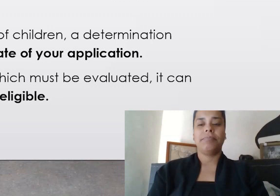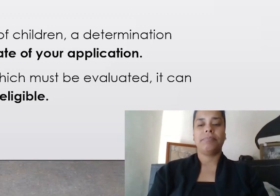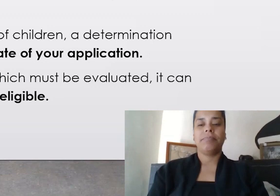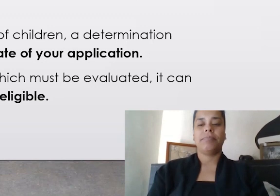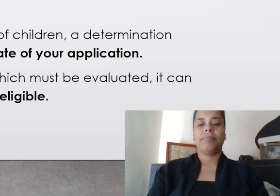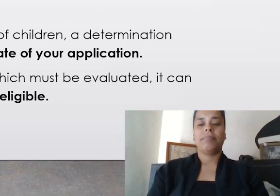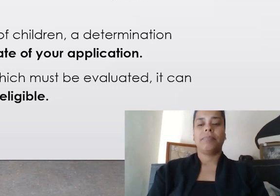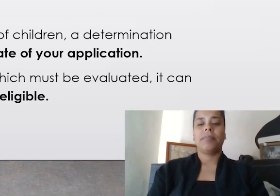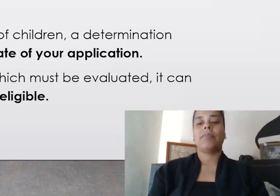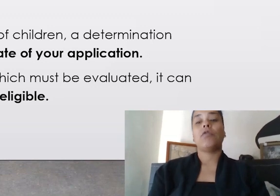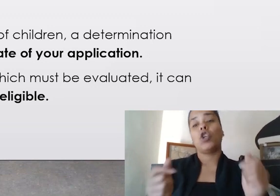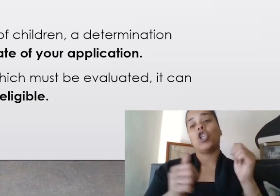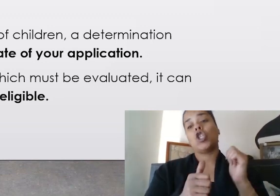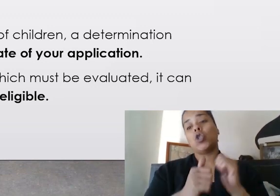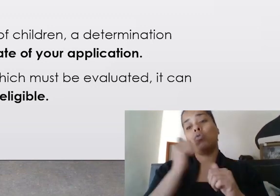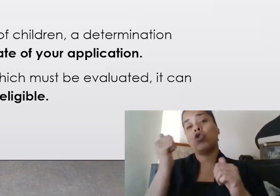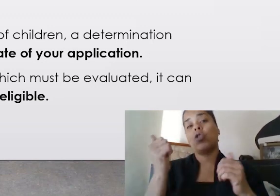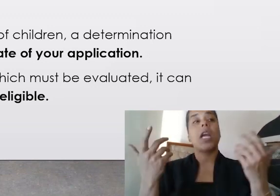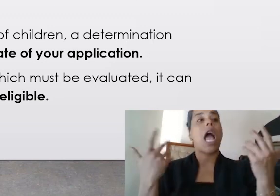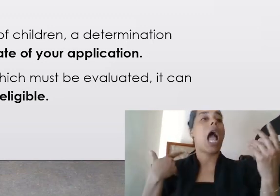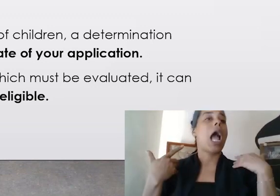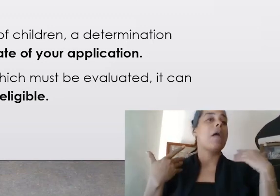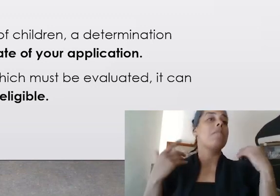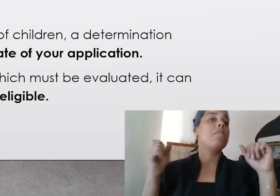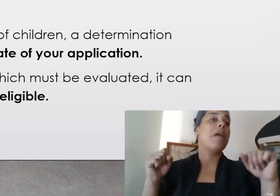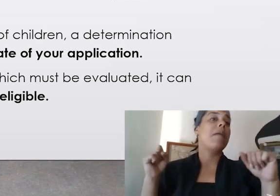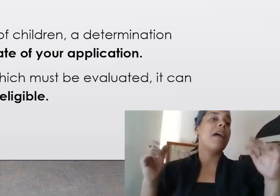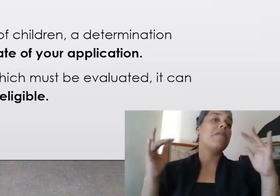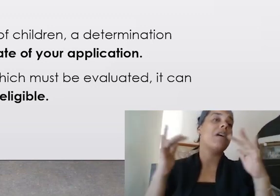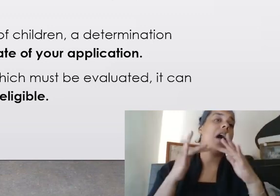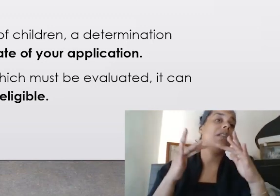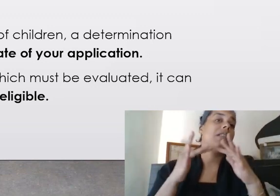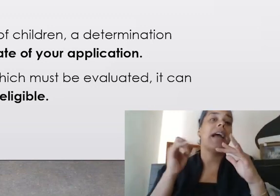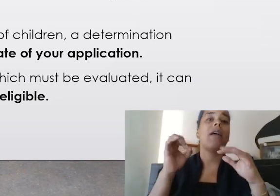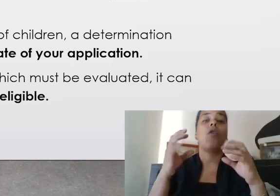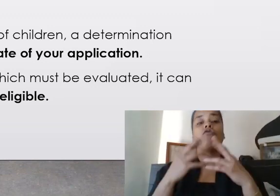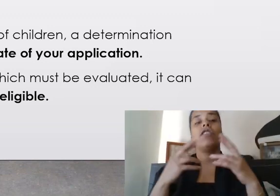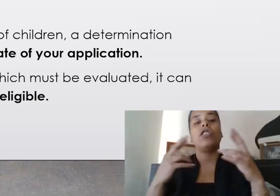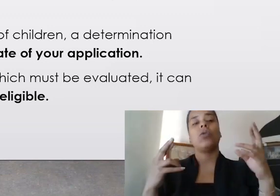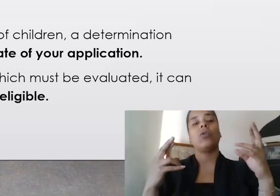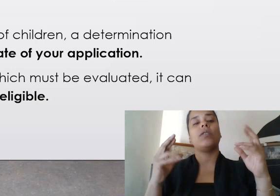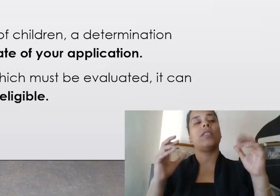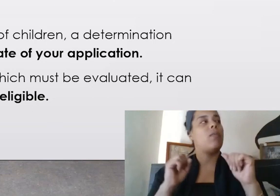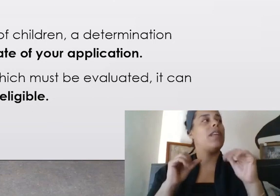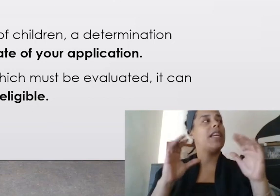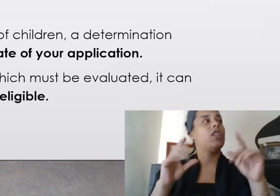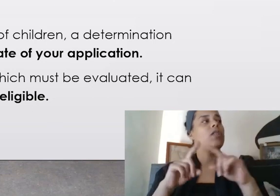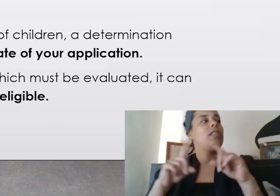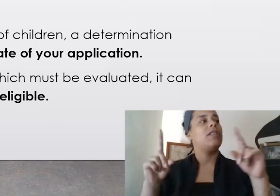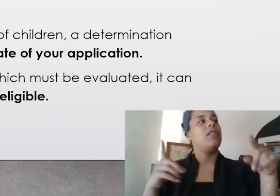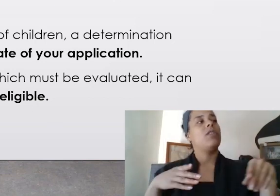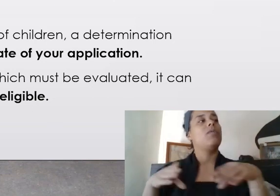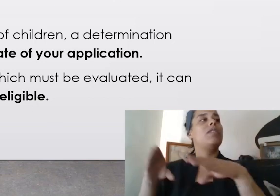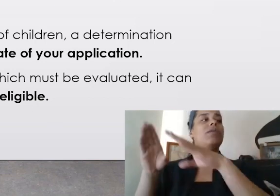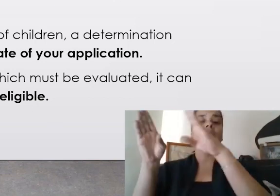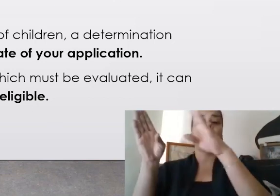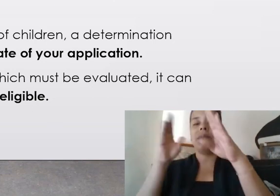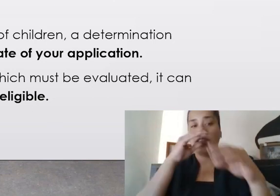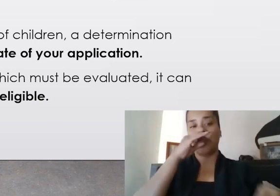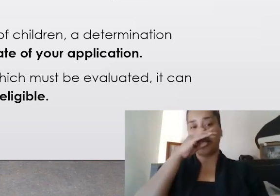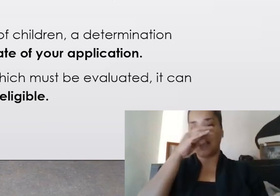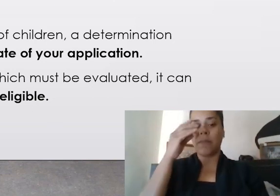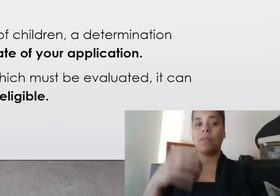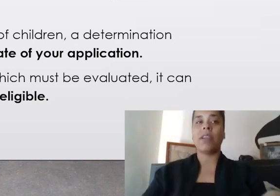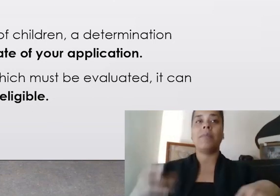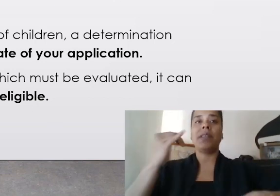may have a contact or a resource and we can go a different route that may be helpful. If you're pregnant